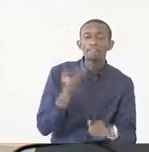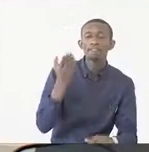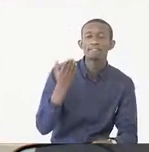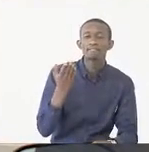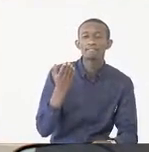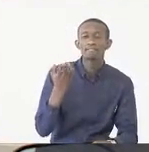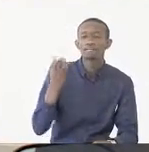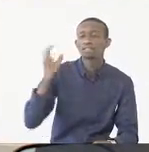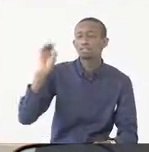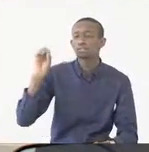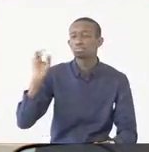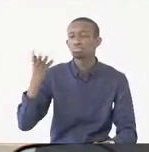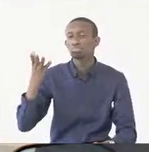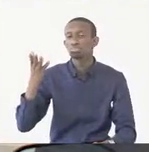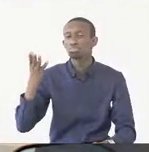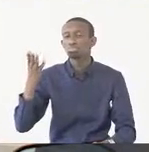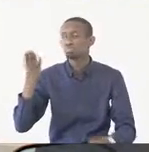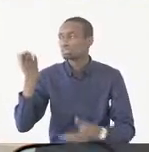one is 0. We don't have this